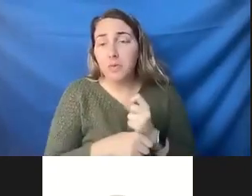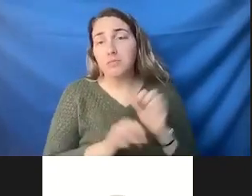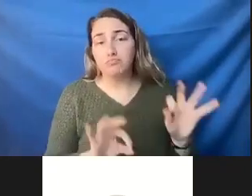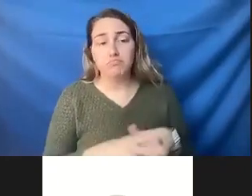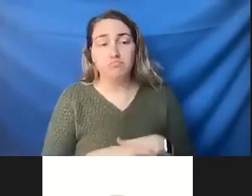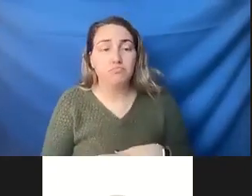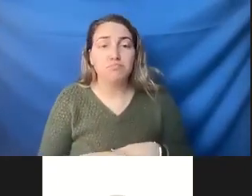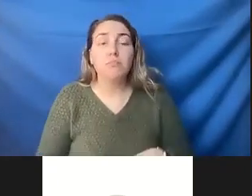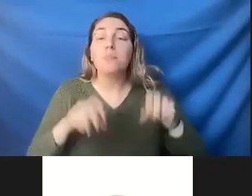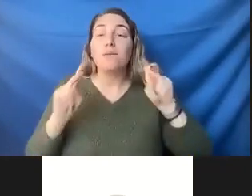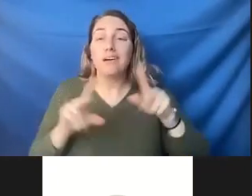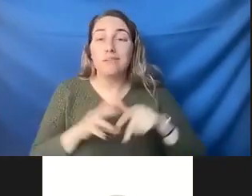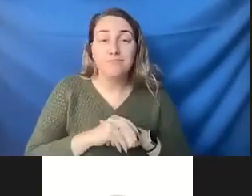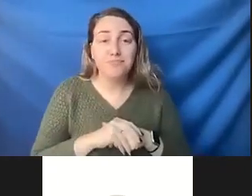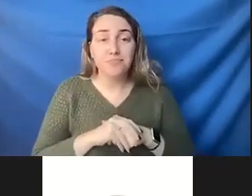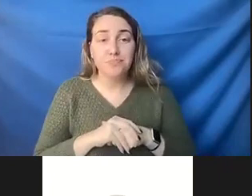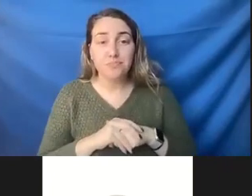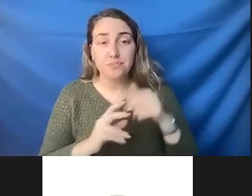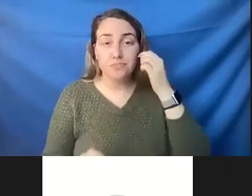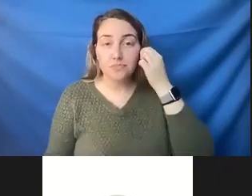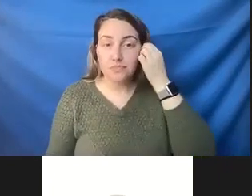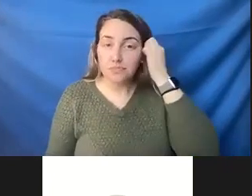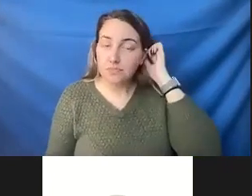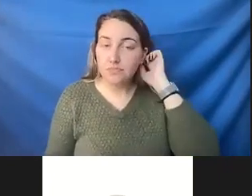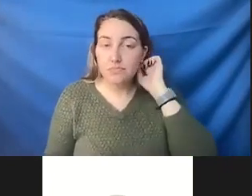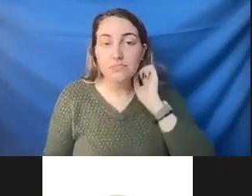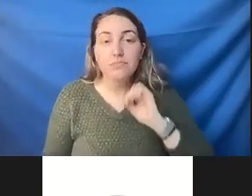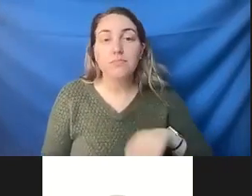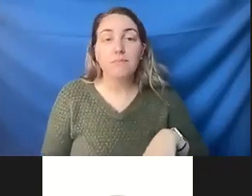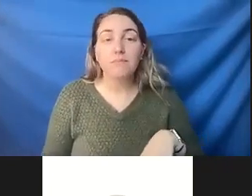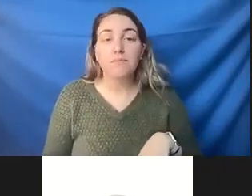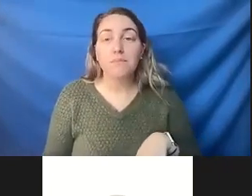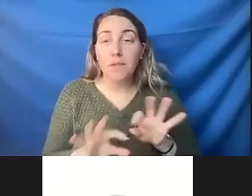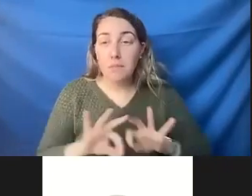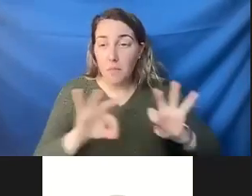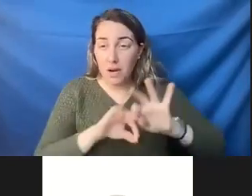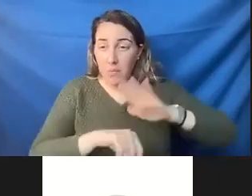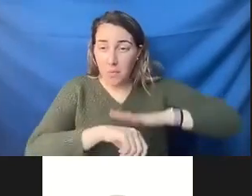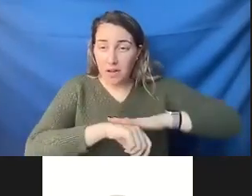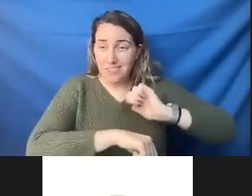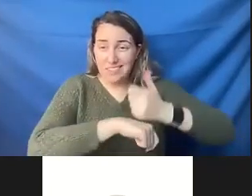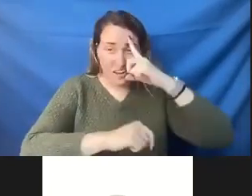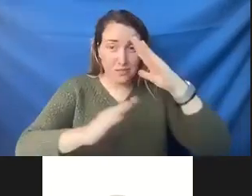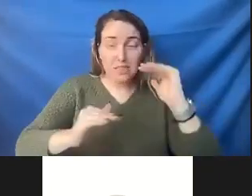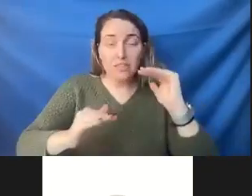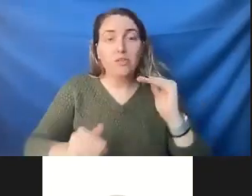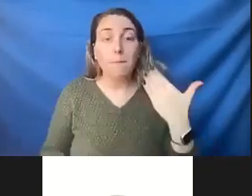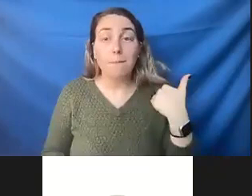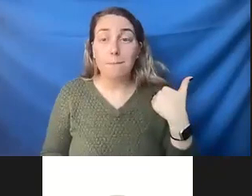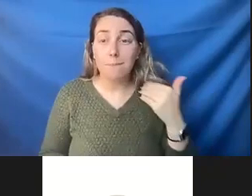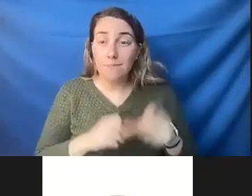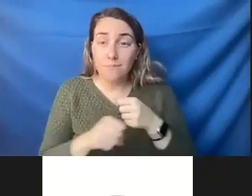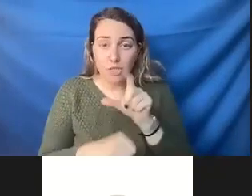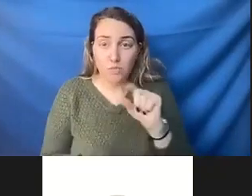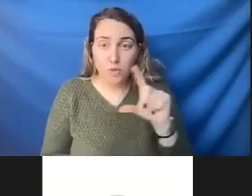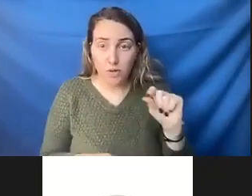Okay, here's one piece just to look out for to set expectations. So as we saw in 2020, the winner of some races might not